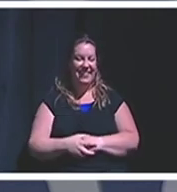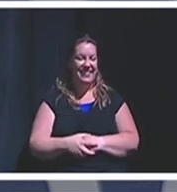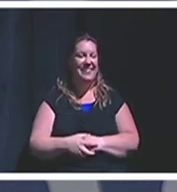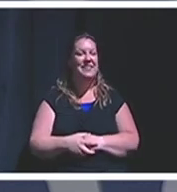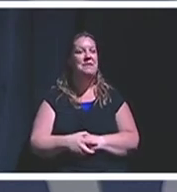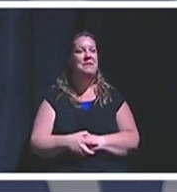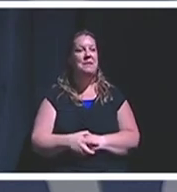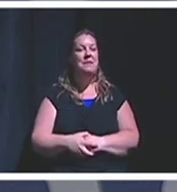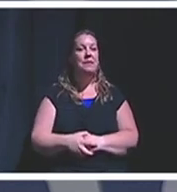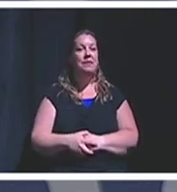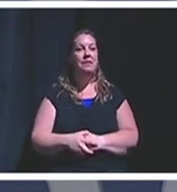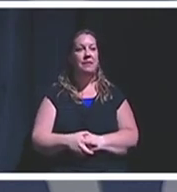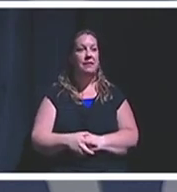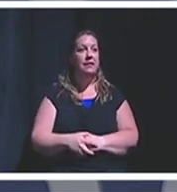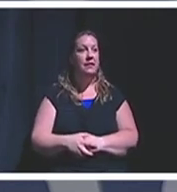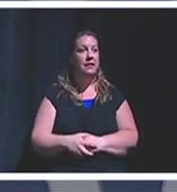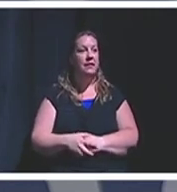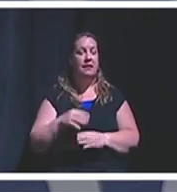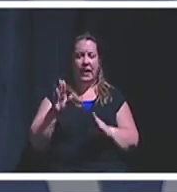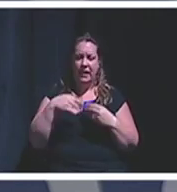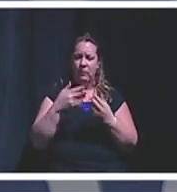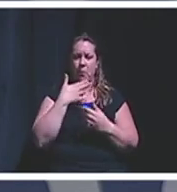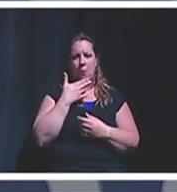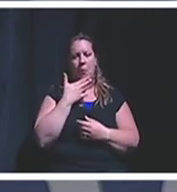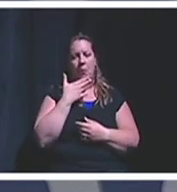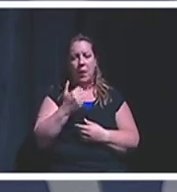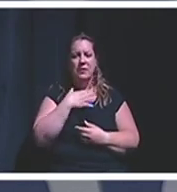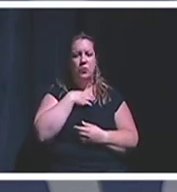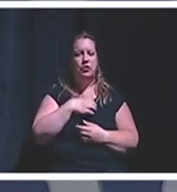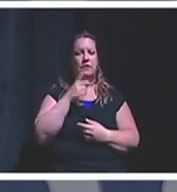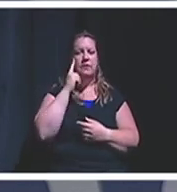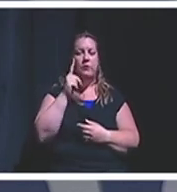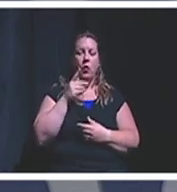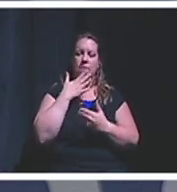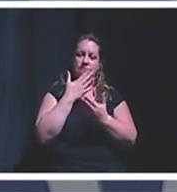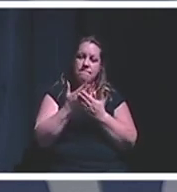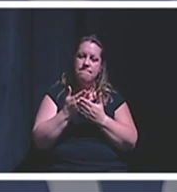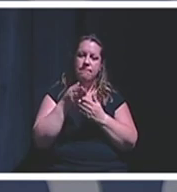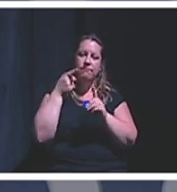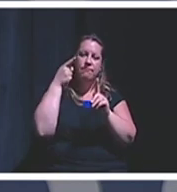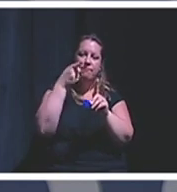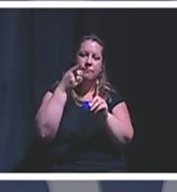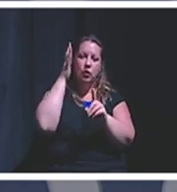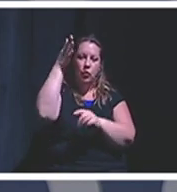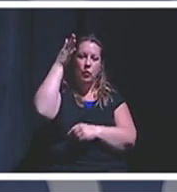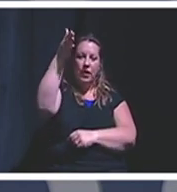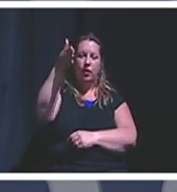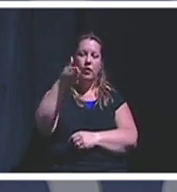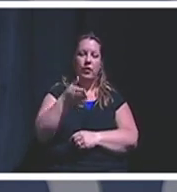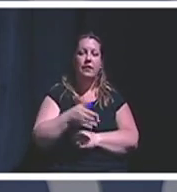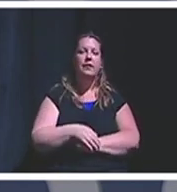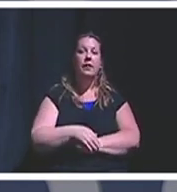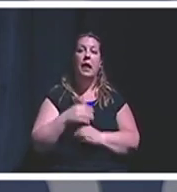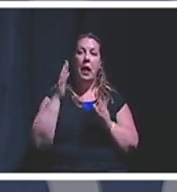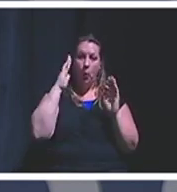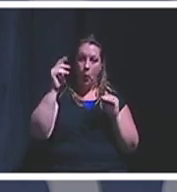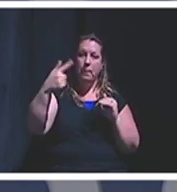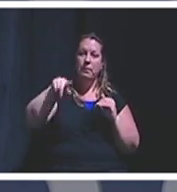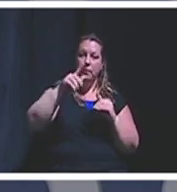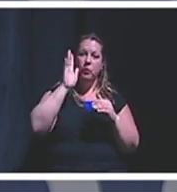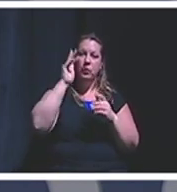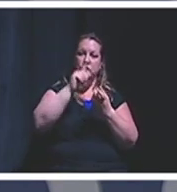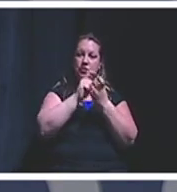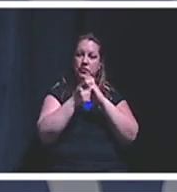I give you my best wishes for a fruitful career, and I hope that you make a difference in the world.